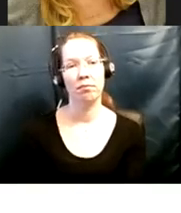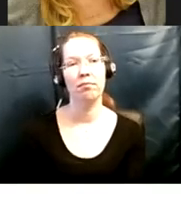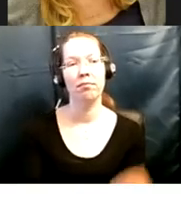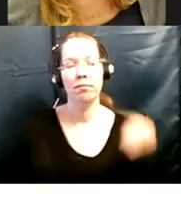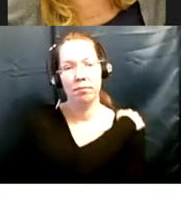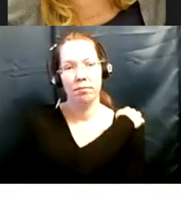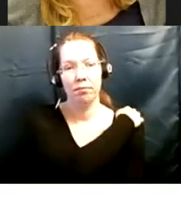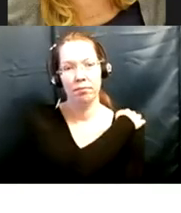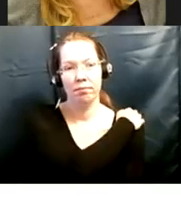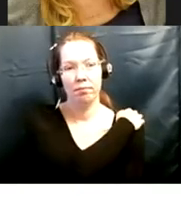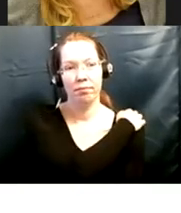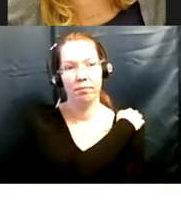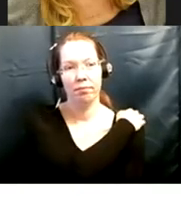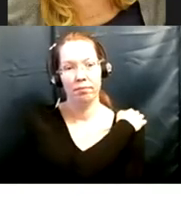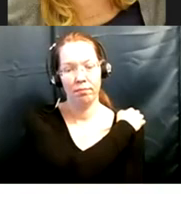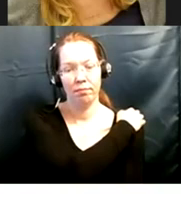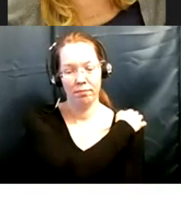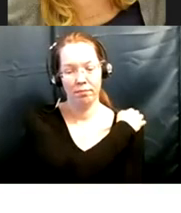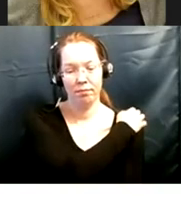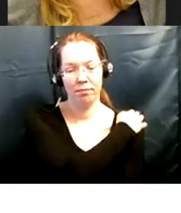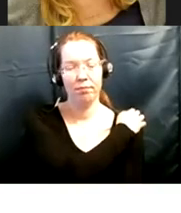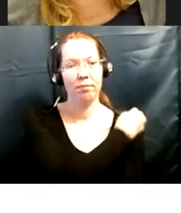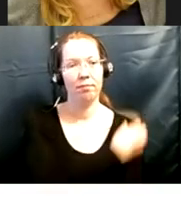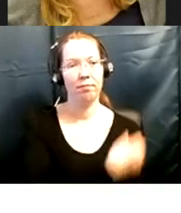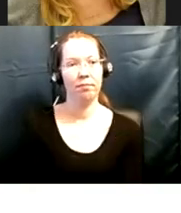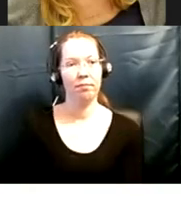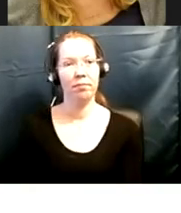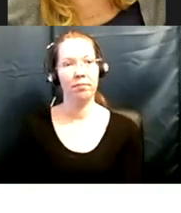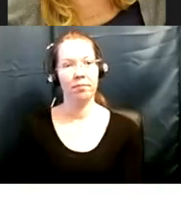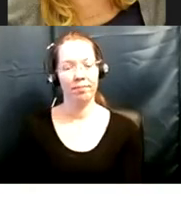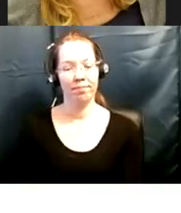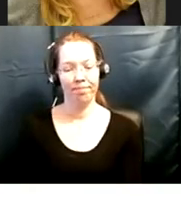with what the tech ambassadors are doing. So that's